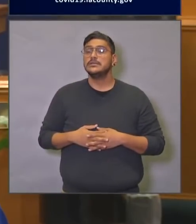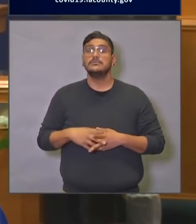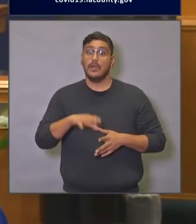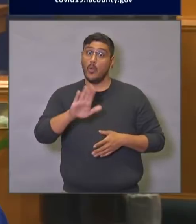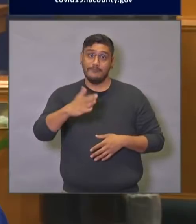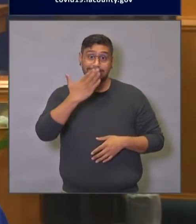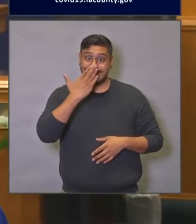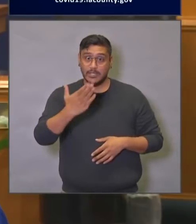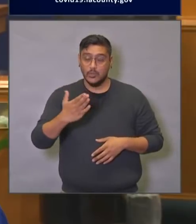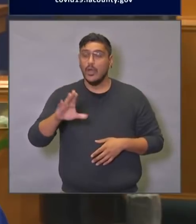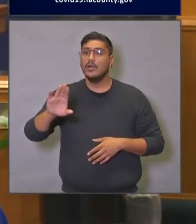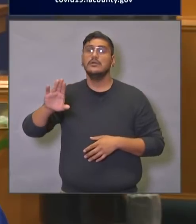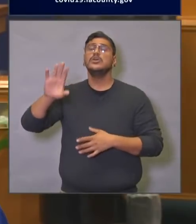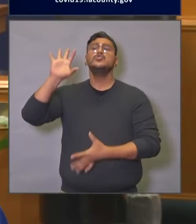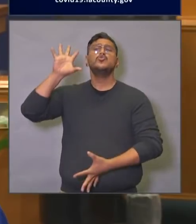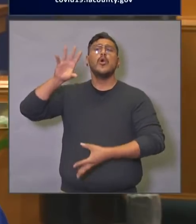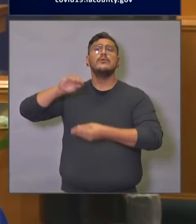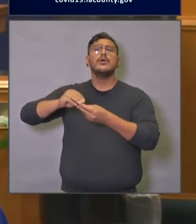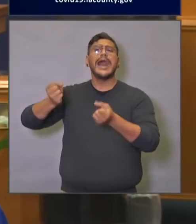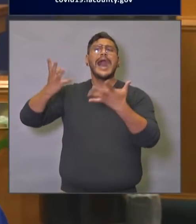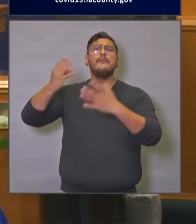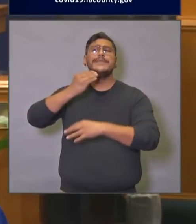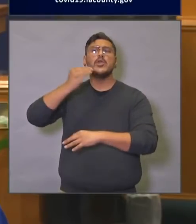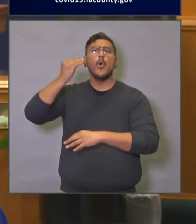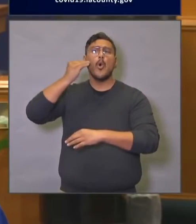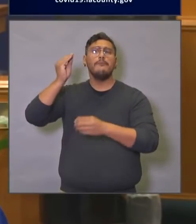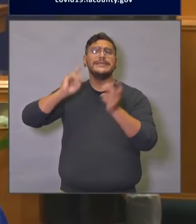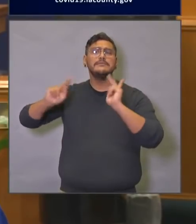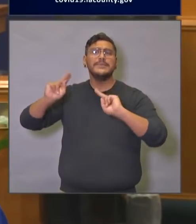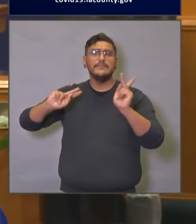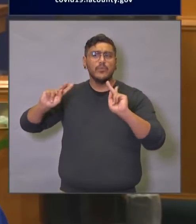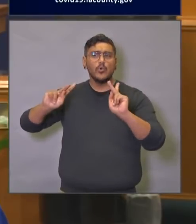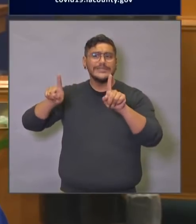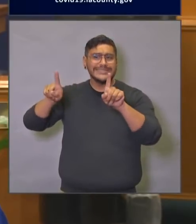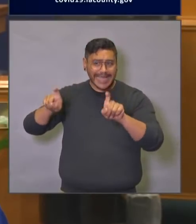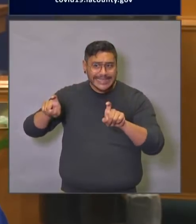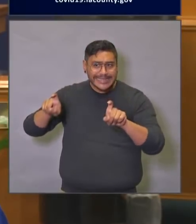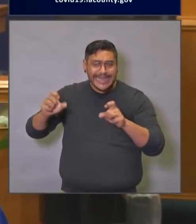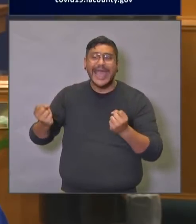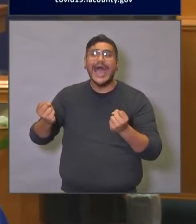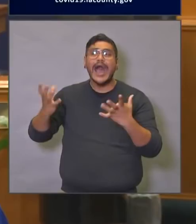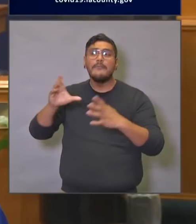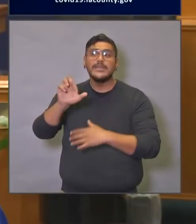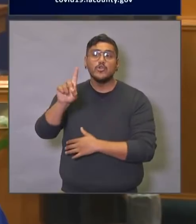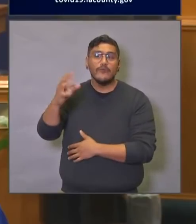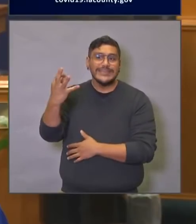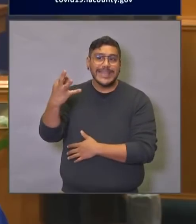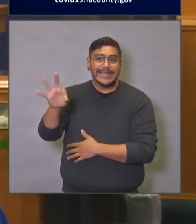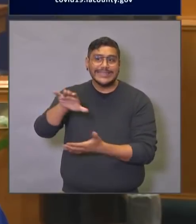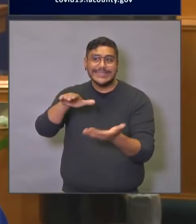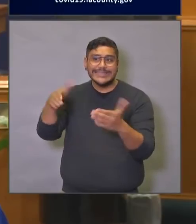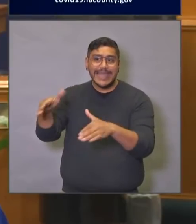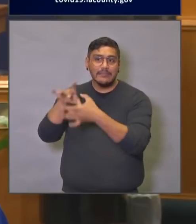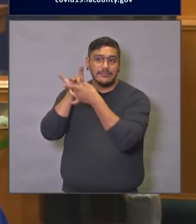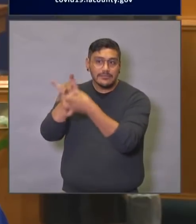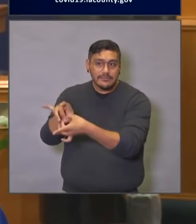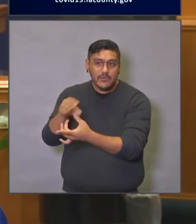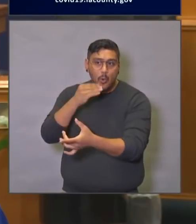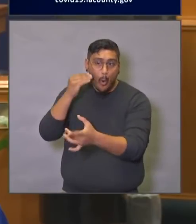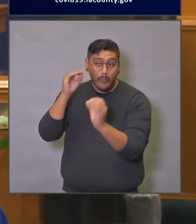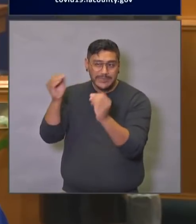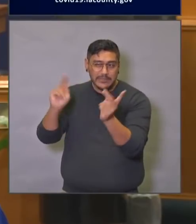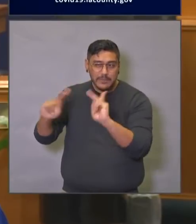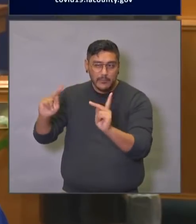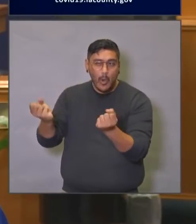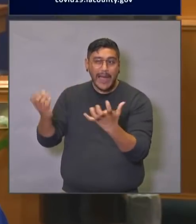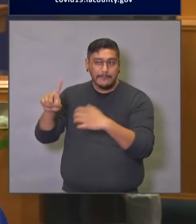thank you. The total number of homeless people who've been tested and how many COVID-19 related deaths among homeless people. Thank you. Yeah,